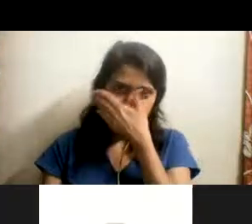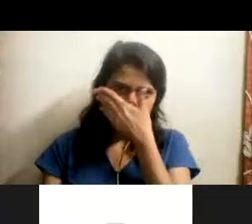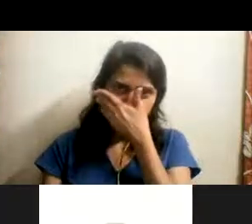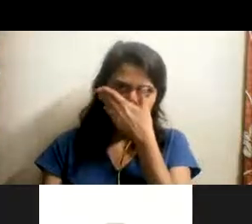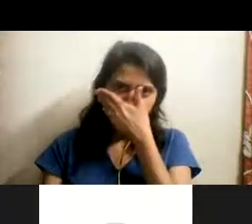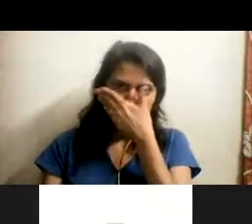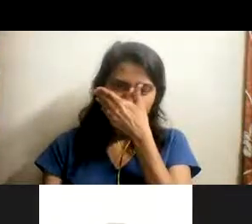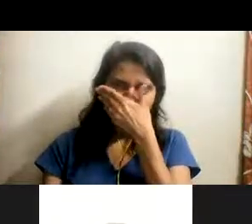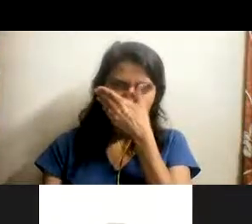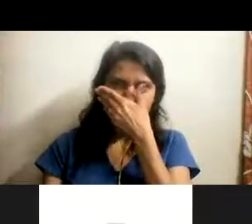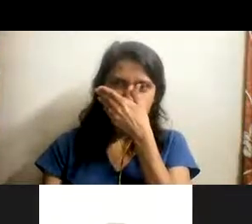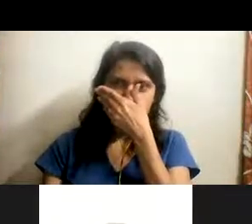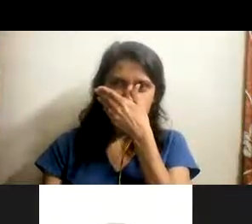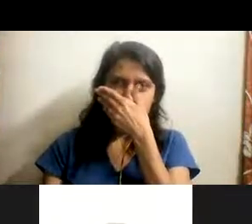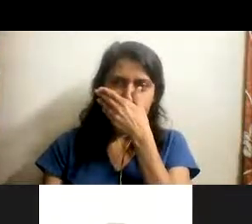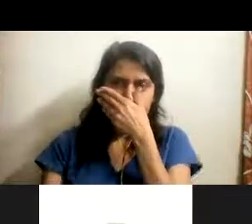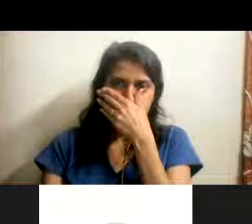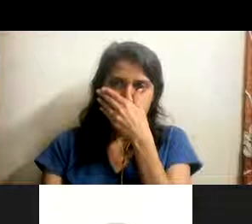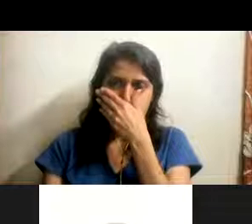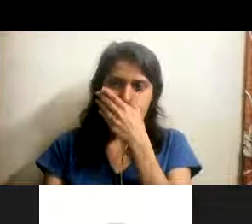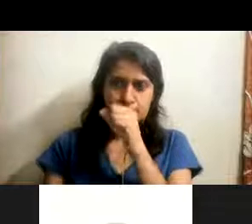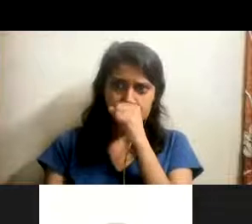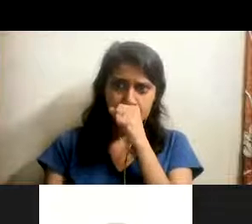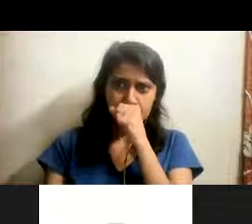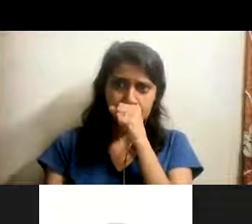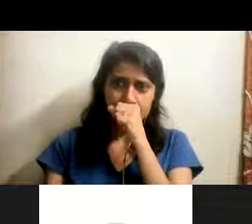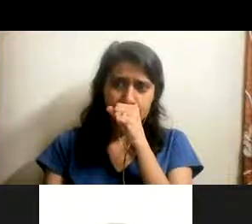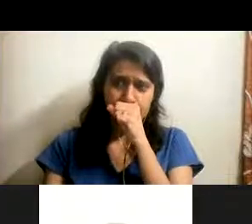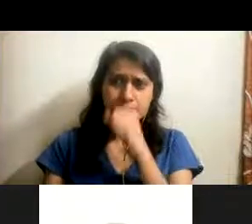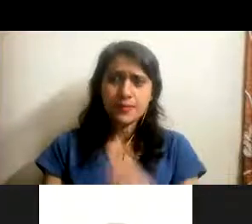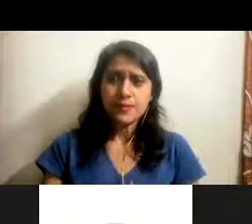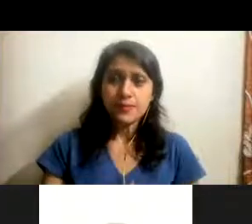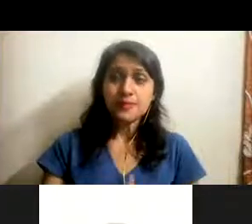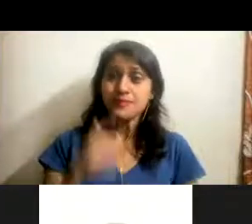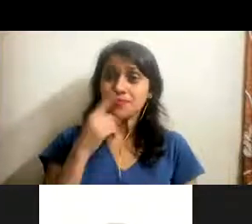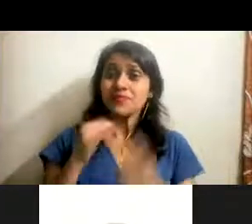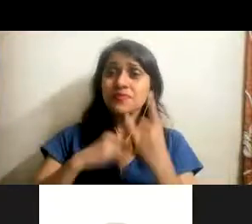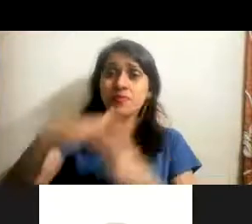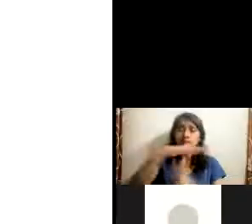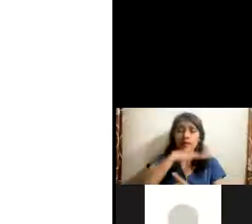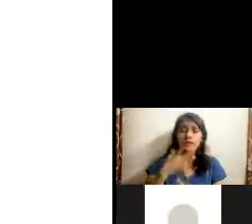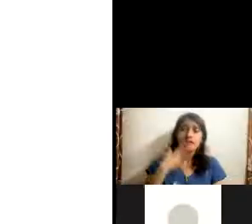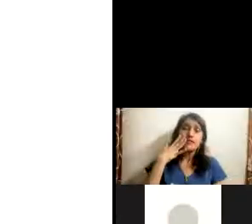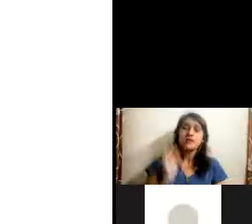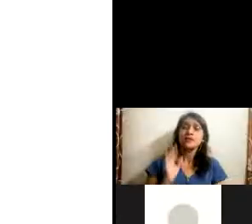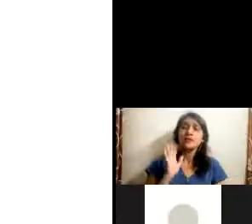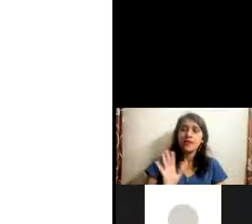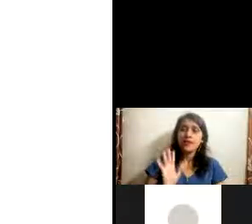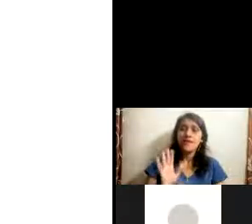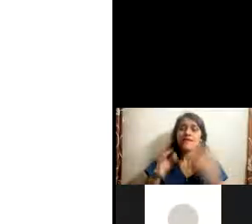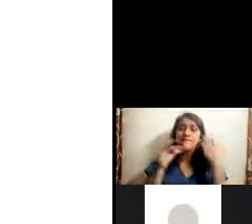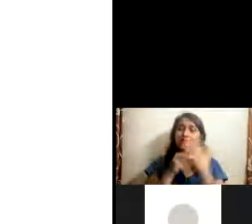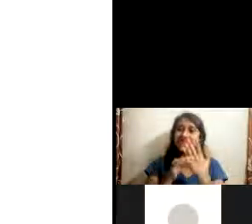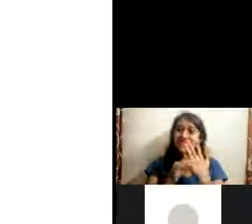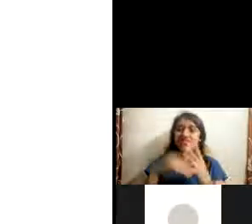key important message in mind that the social well-being is very, very important. Like only when your physical and